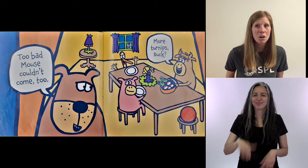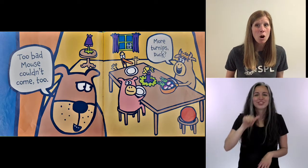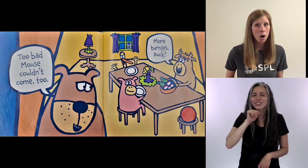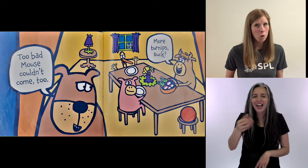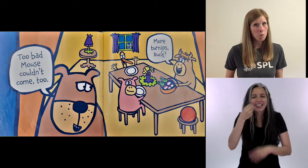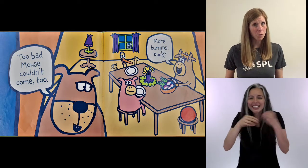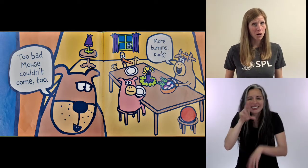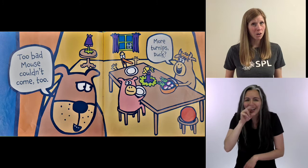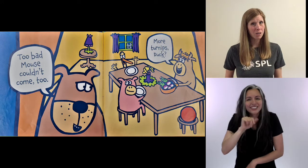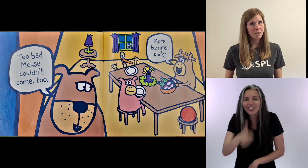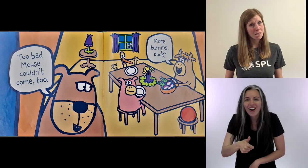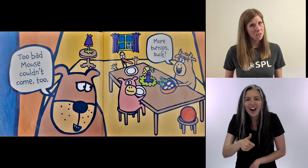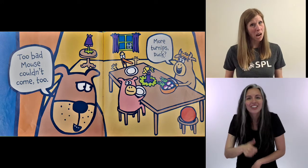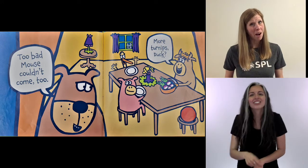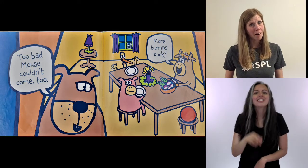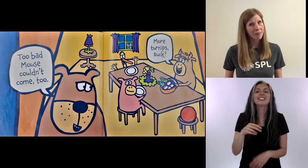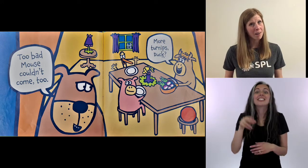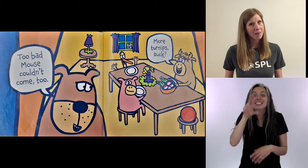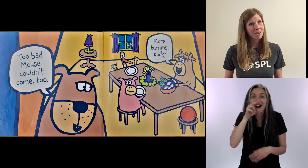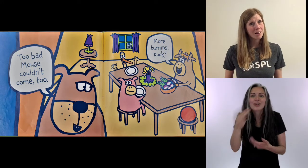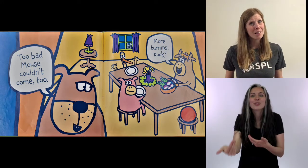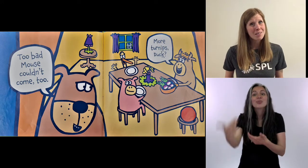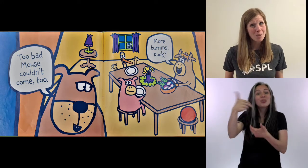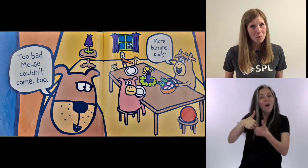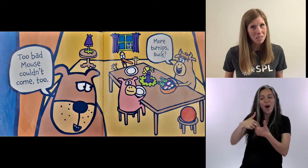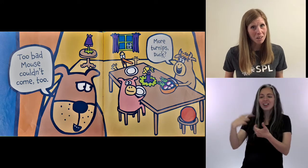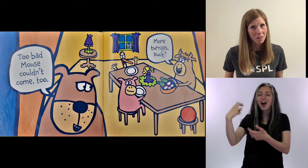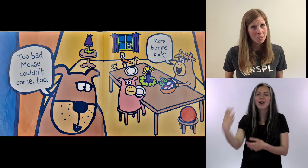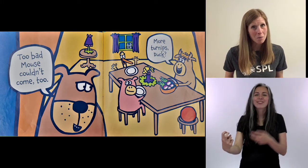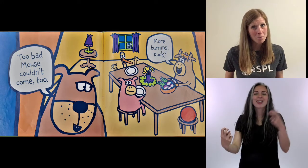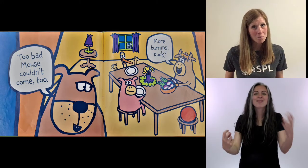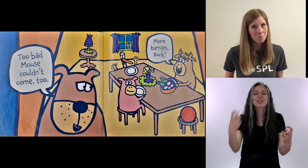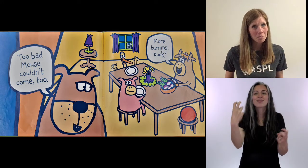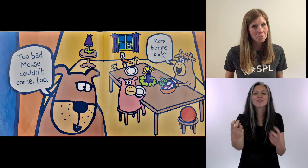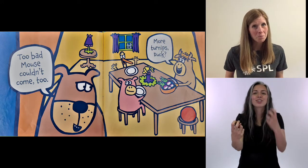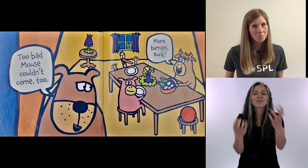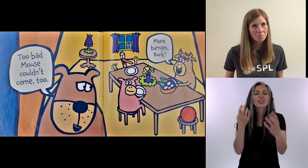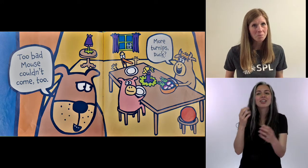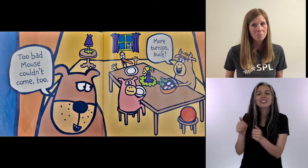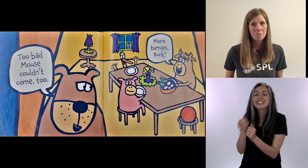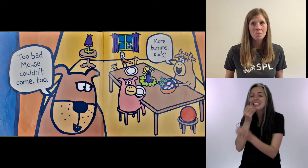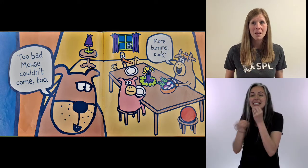duck over to share some dinner.